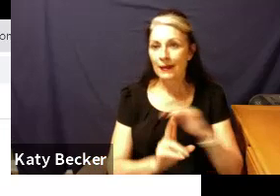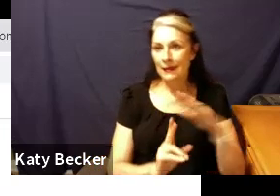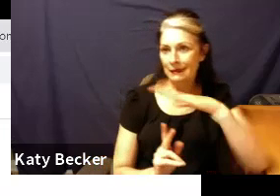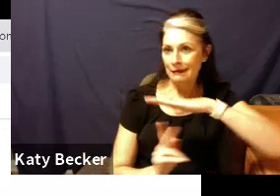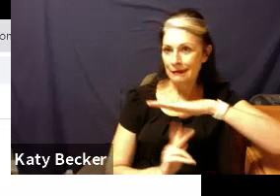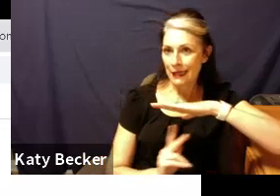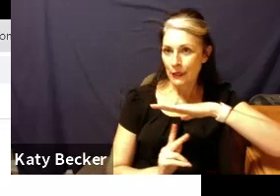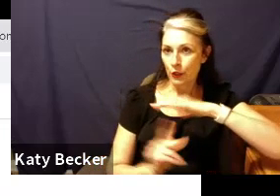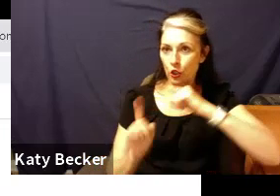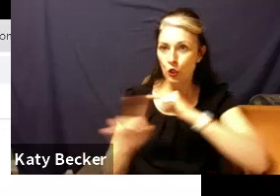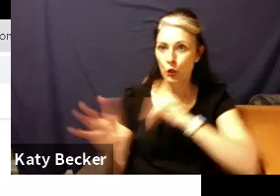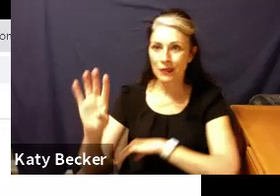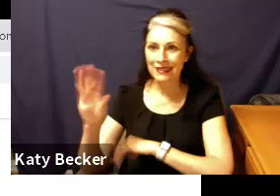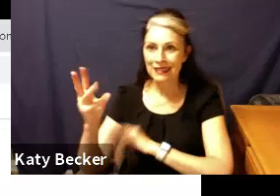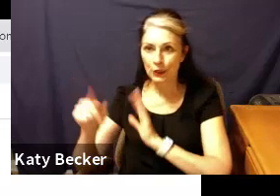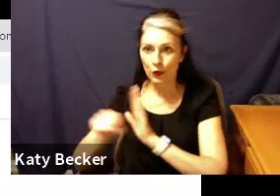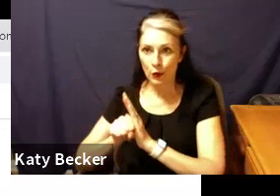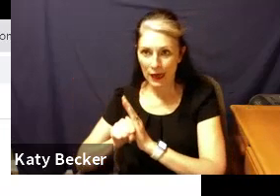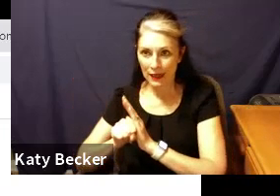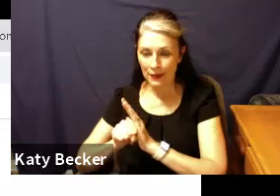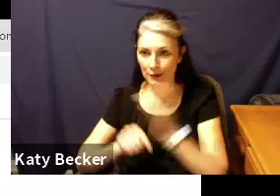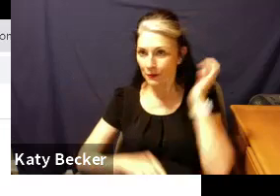through 6th.